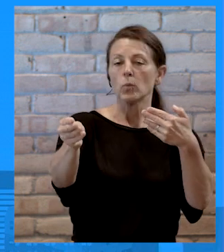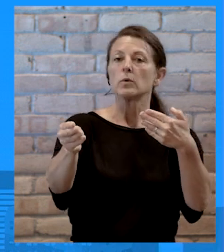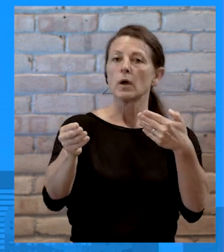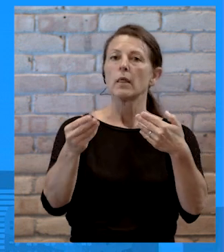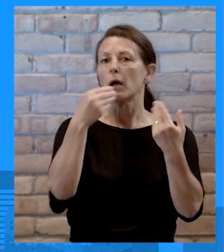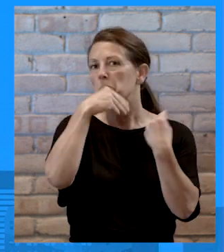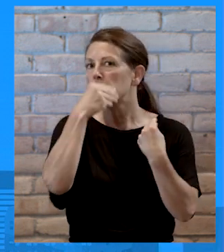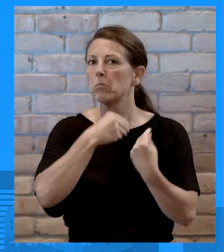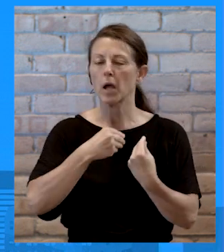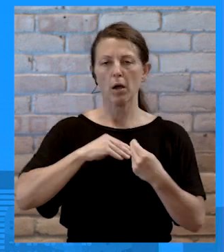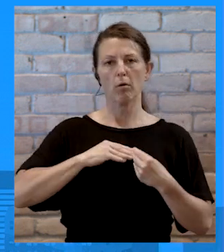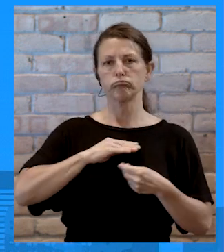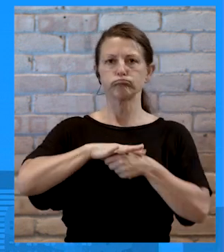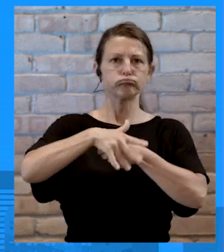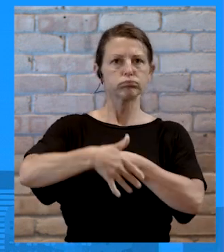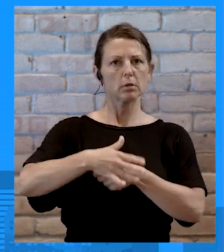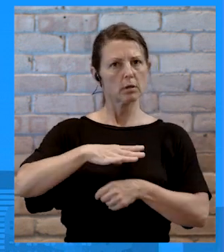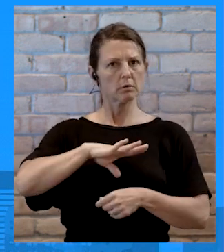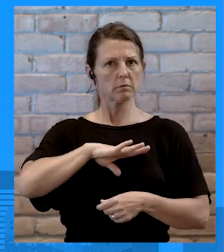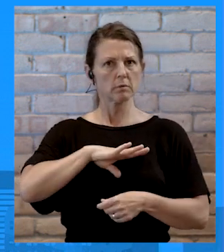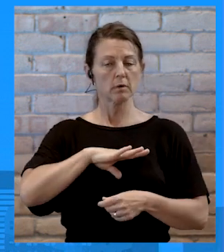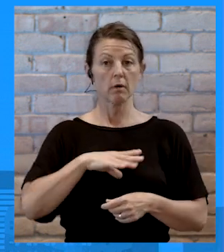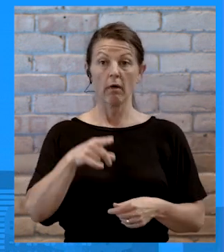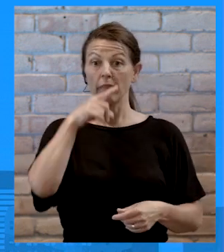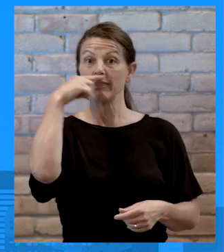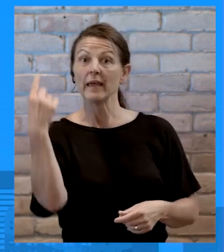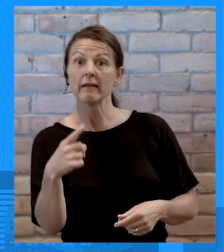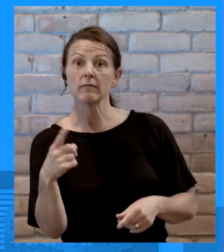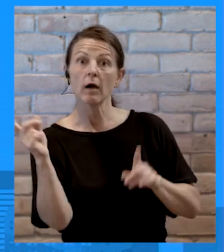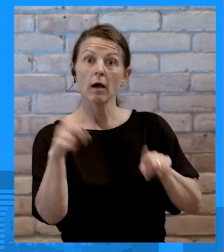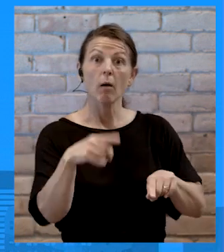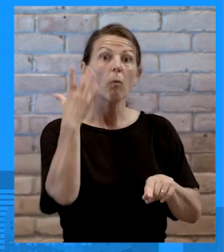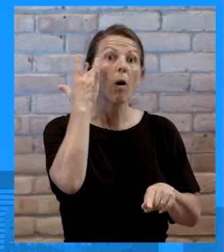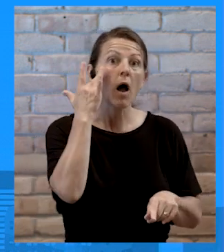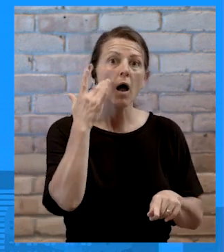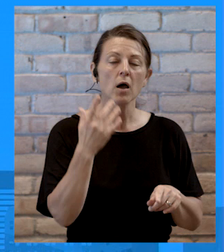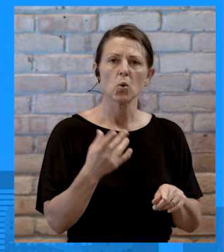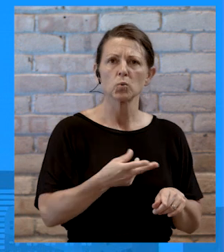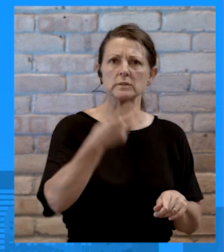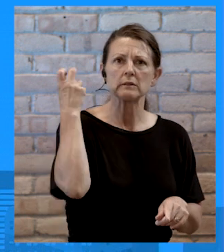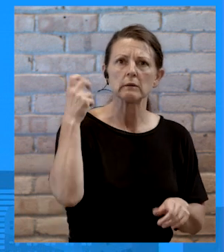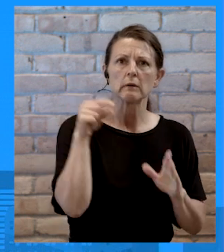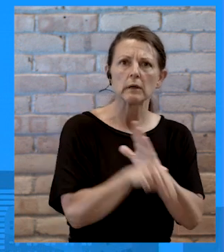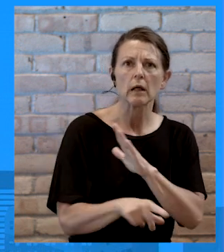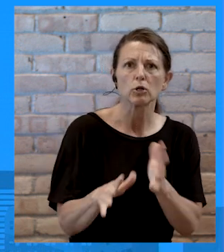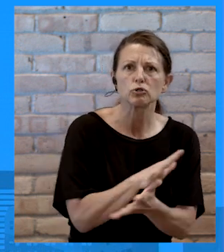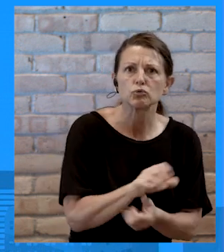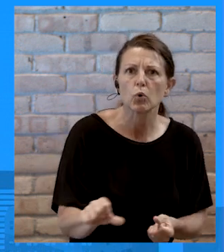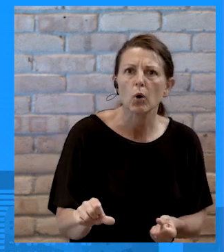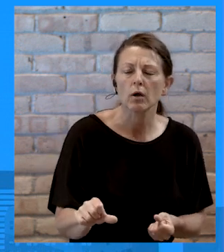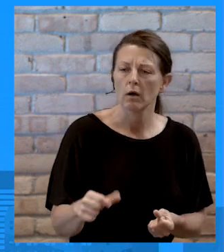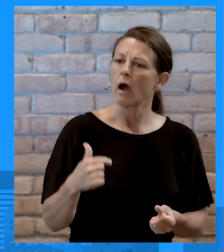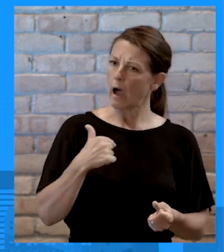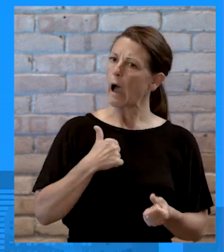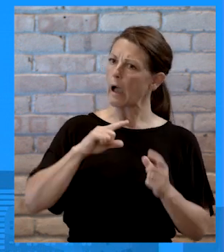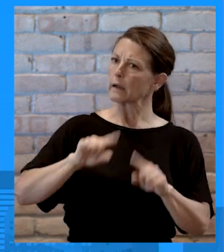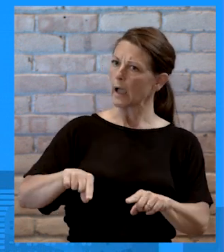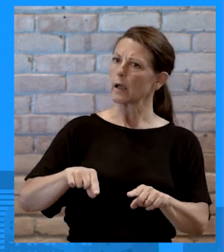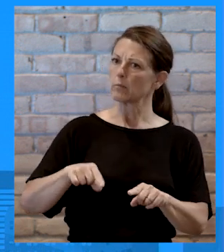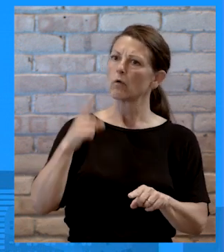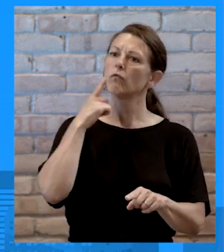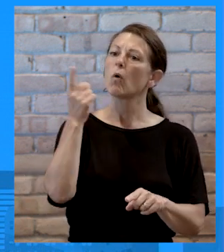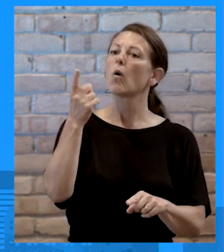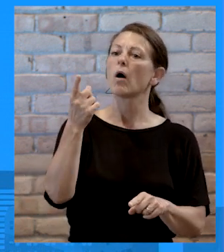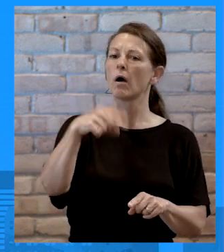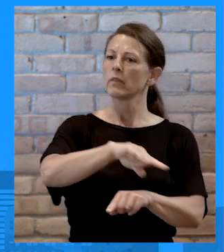The thief comes only to steal and kill and destroy. I have come that they may have